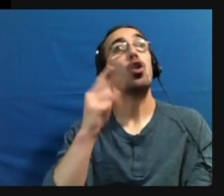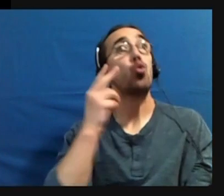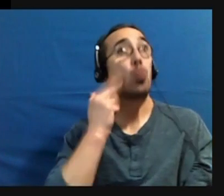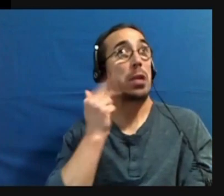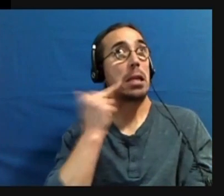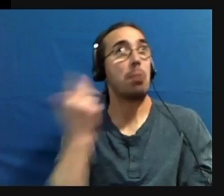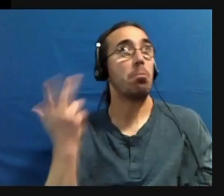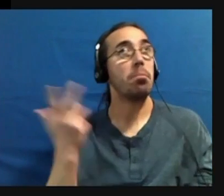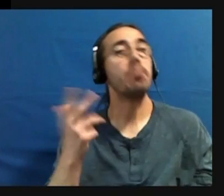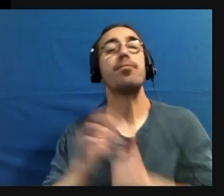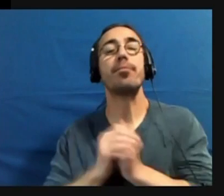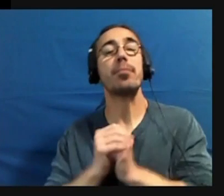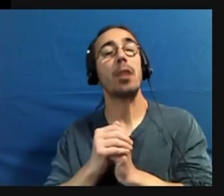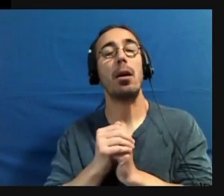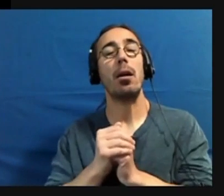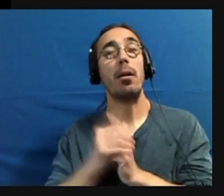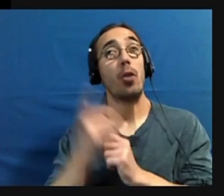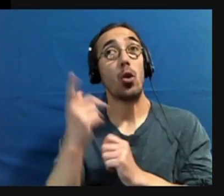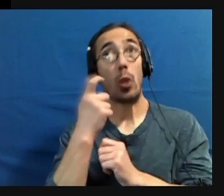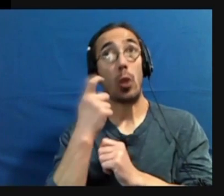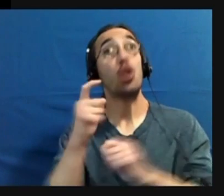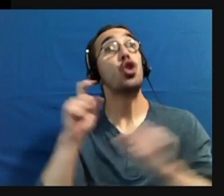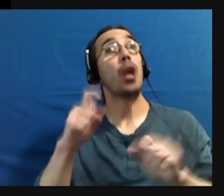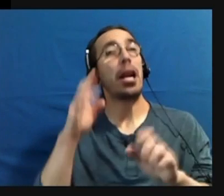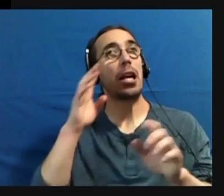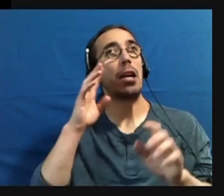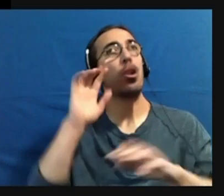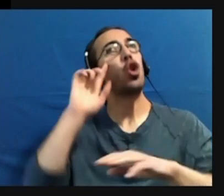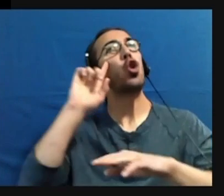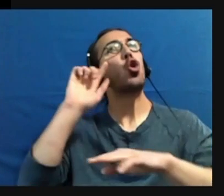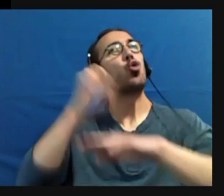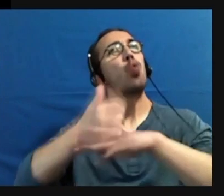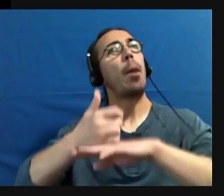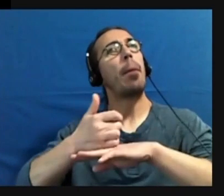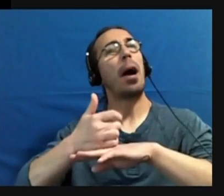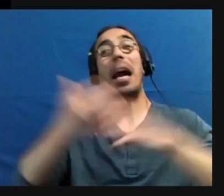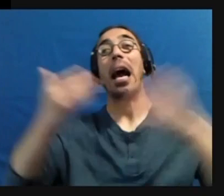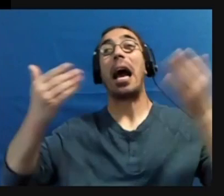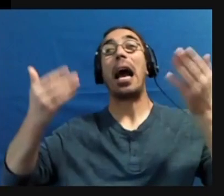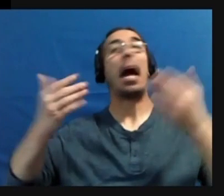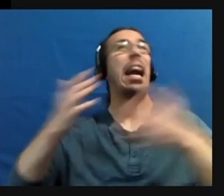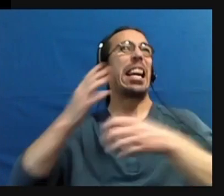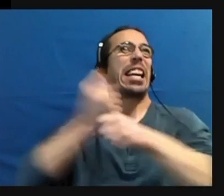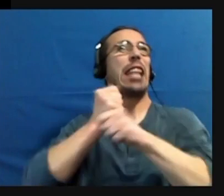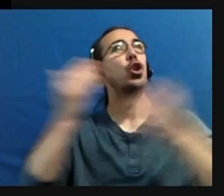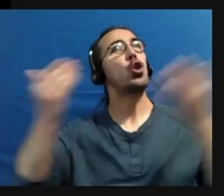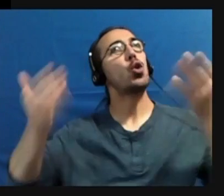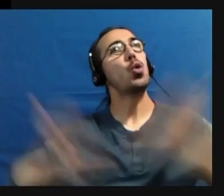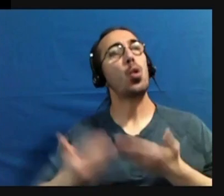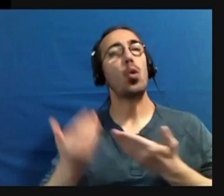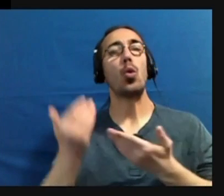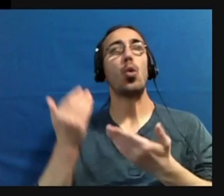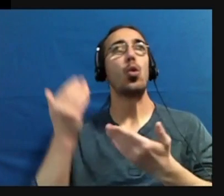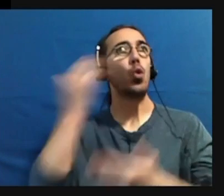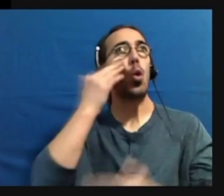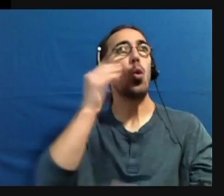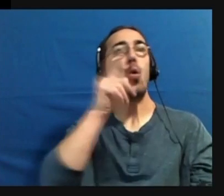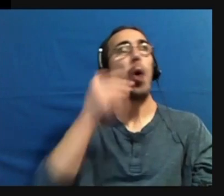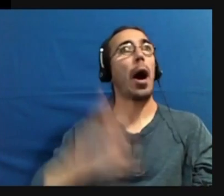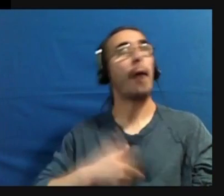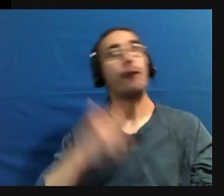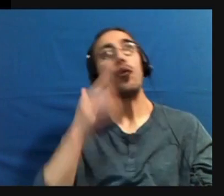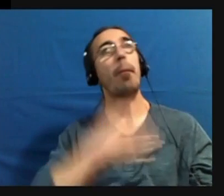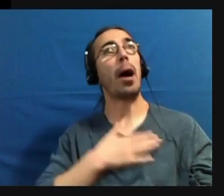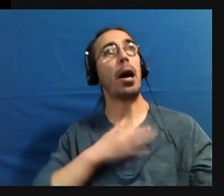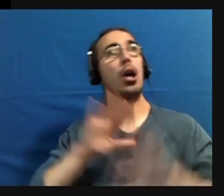All right, question. Should I create a get to know me or how I like to learn type of introduction page for my autistic child's